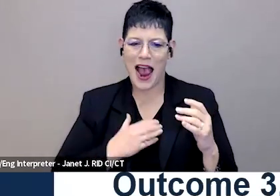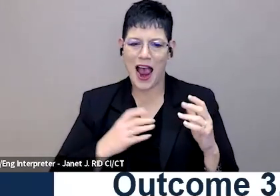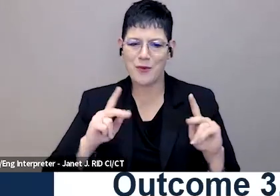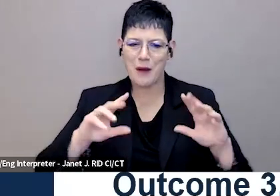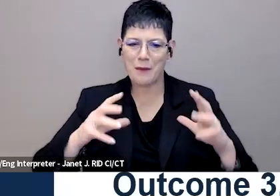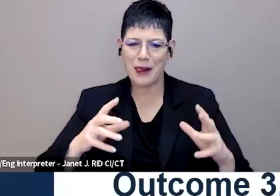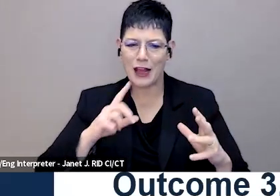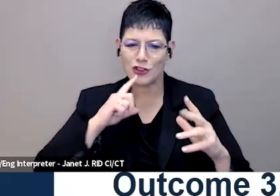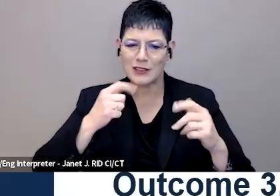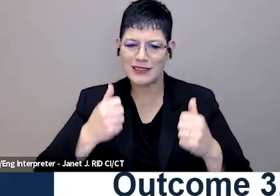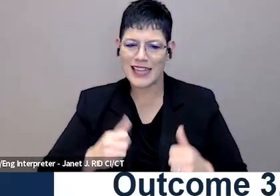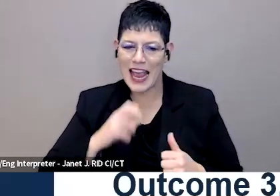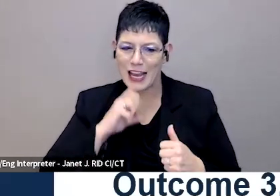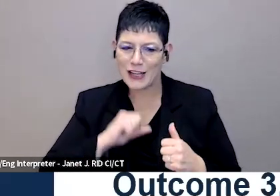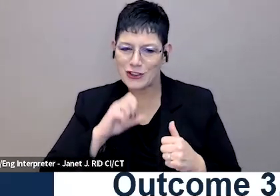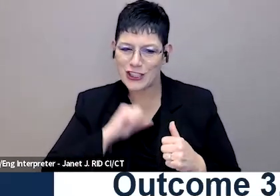population, as well as because